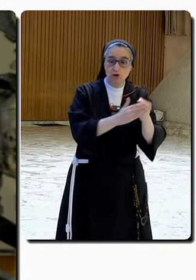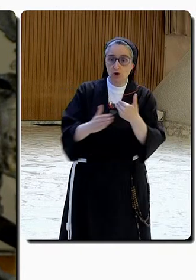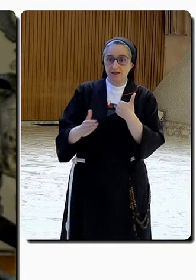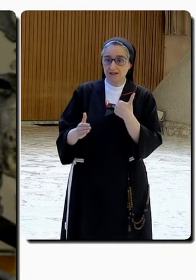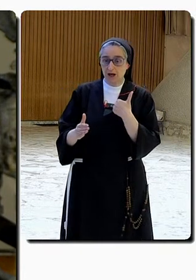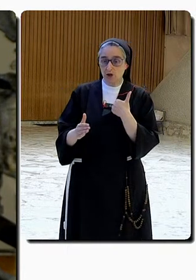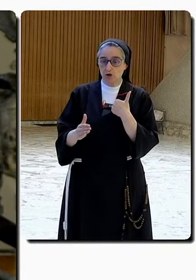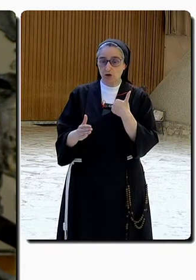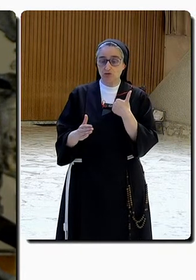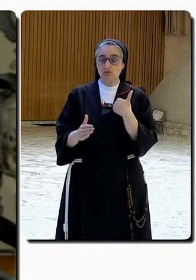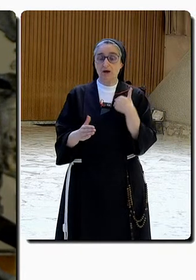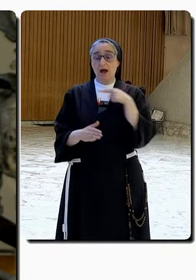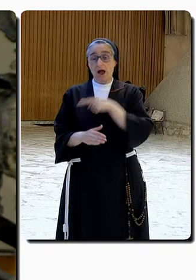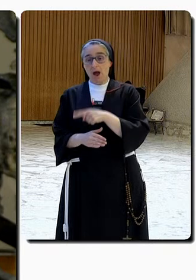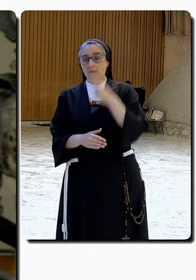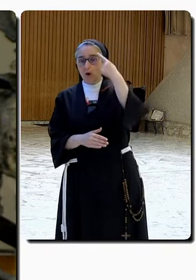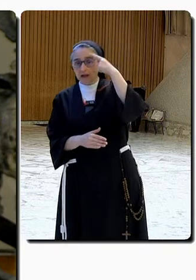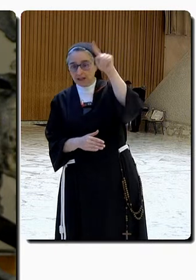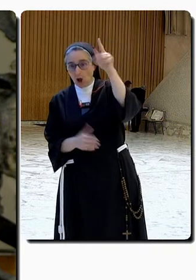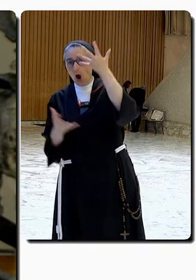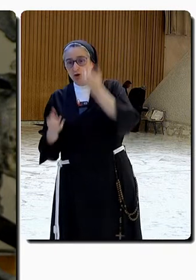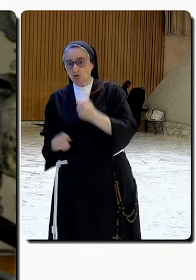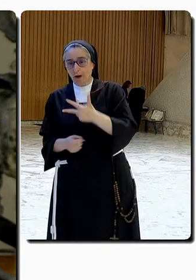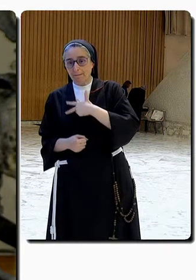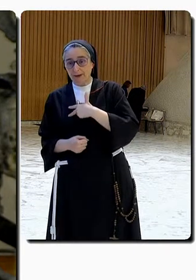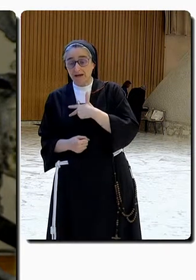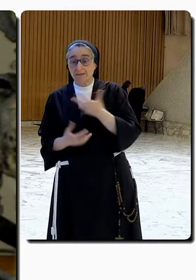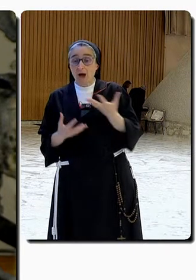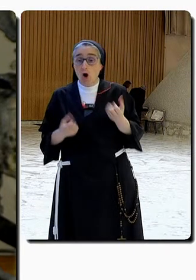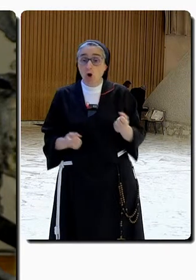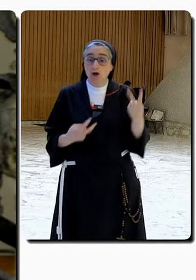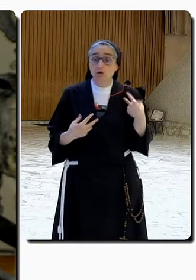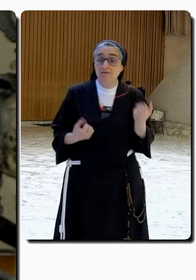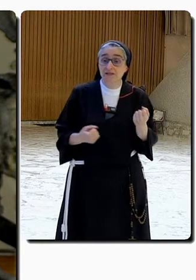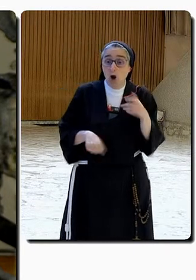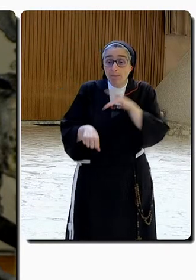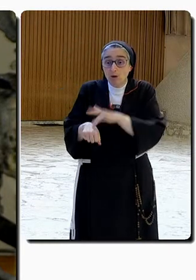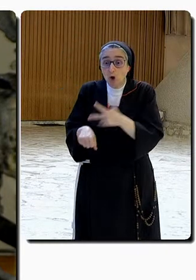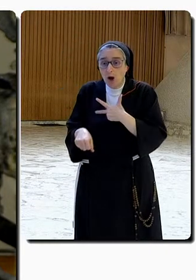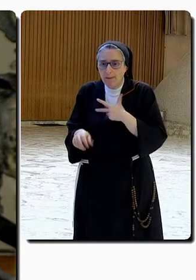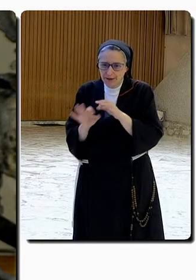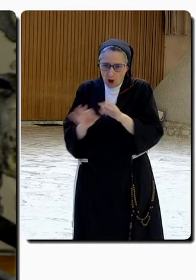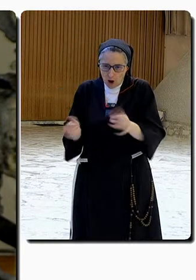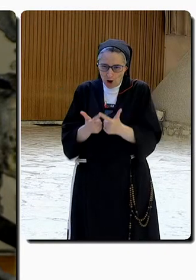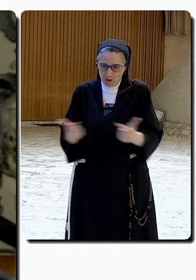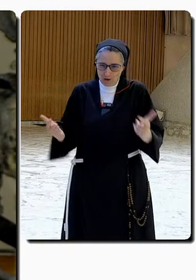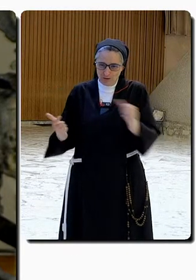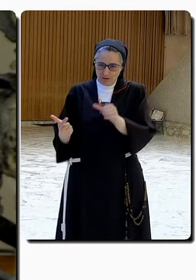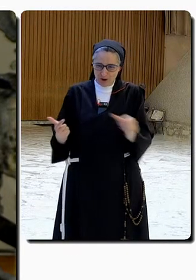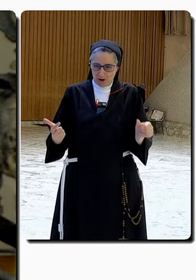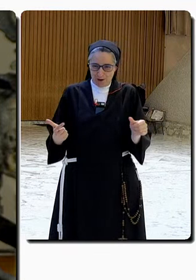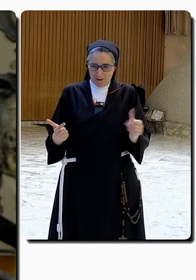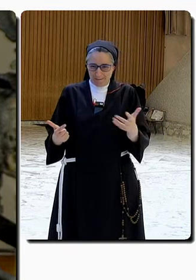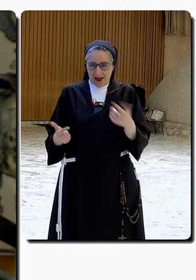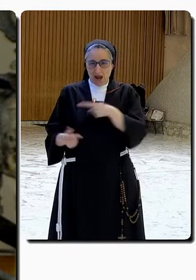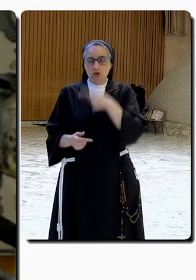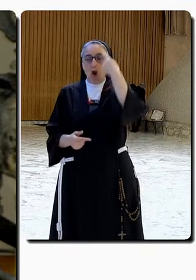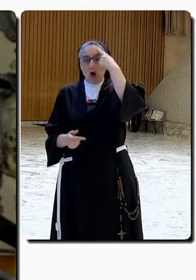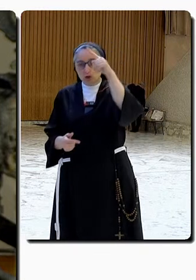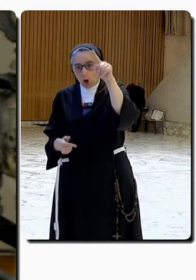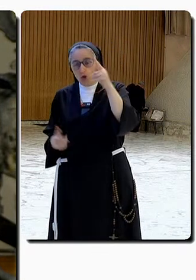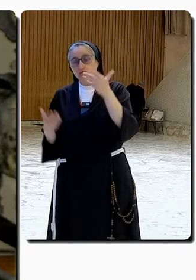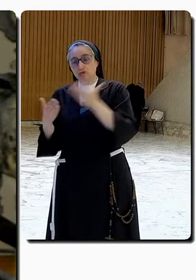basis. Our spiritual lives as married couples, for their part, are strengthened thanks to the